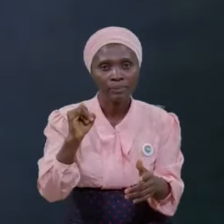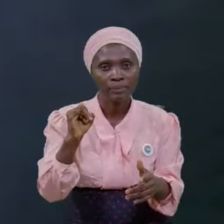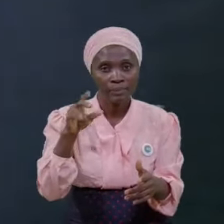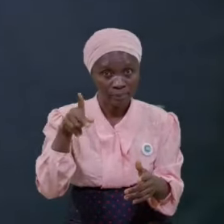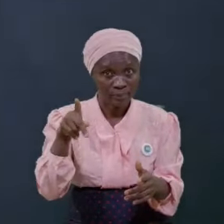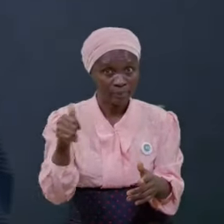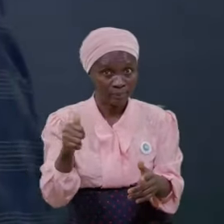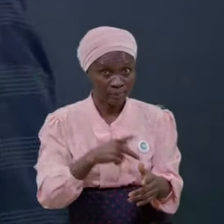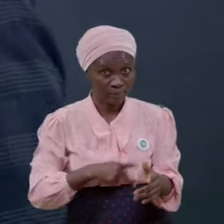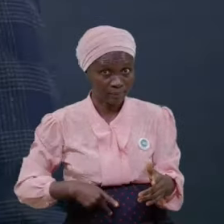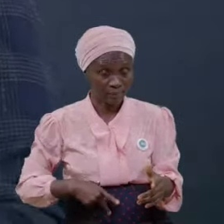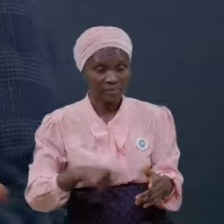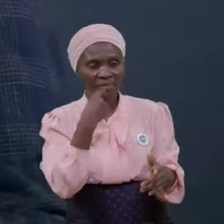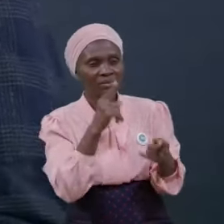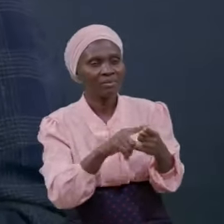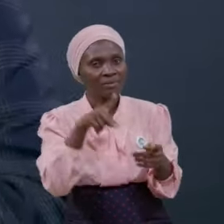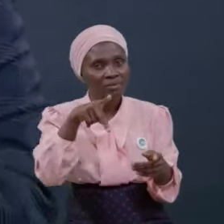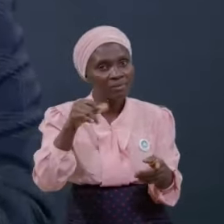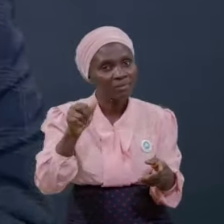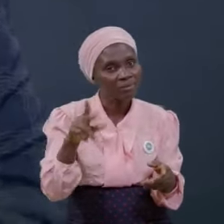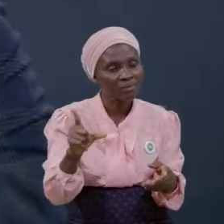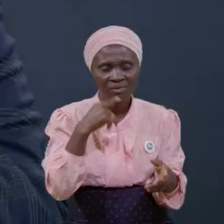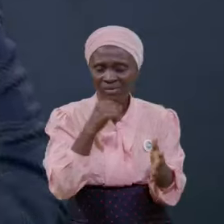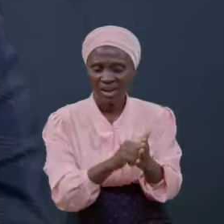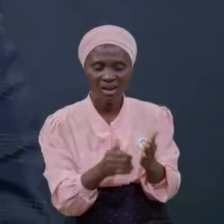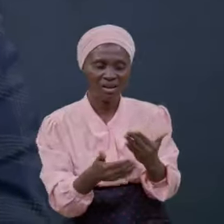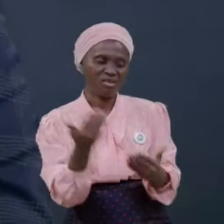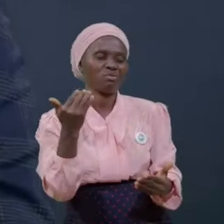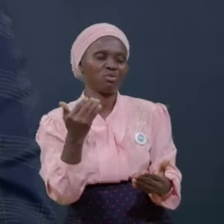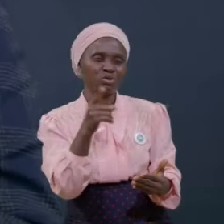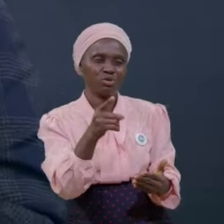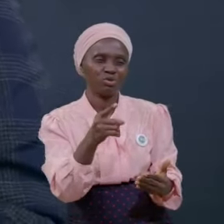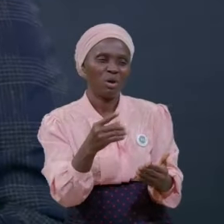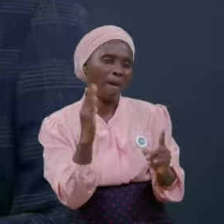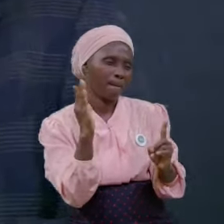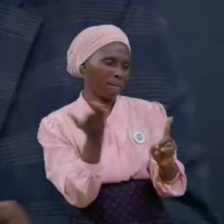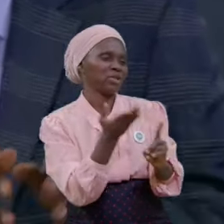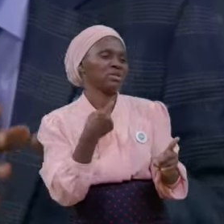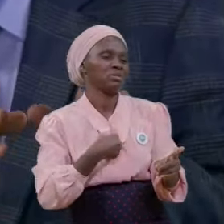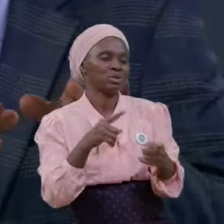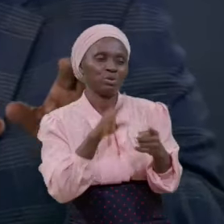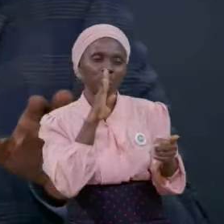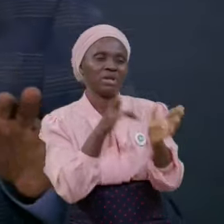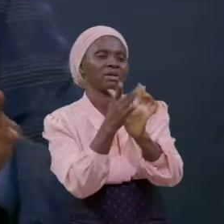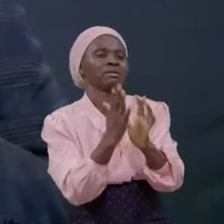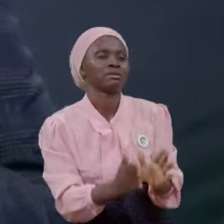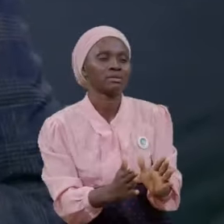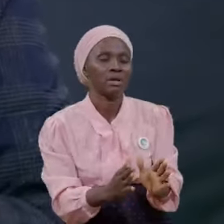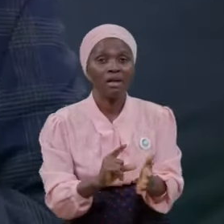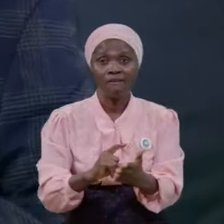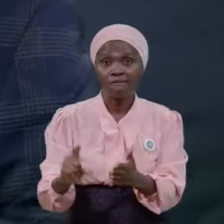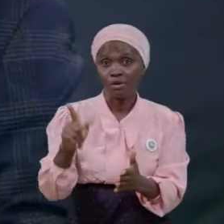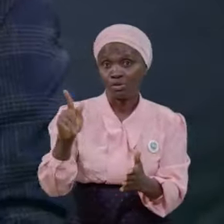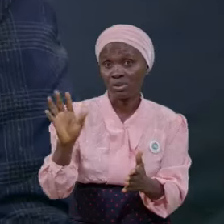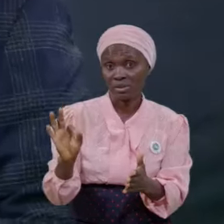almost thou persuadest me to be a Christian. Verse 29, he says there, and